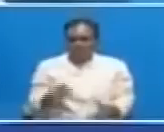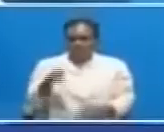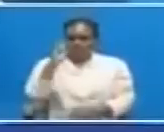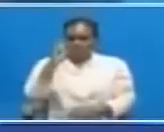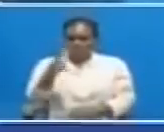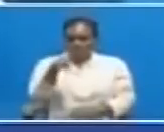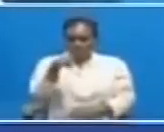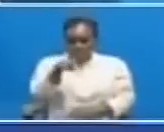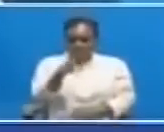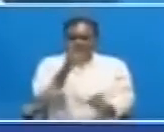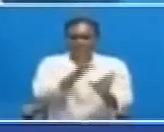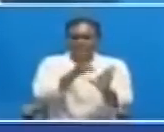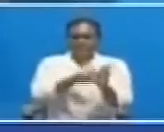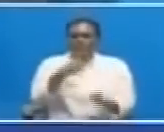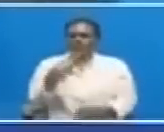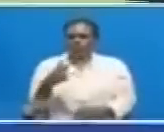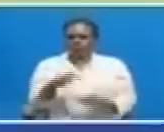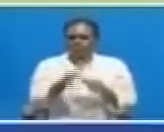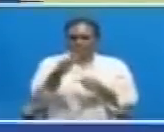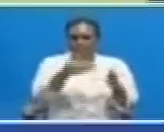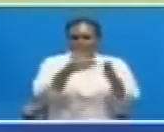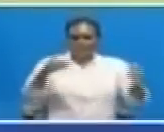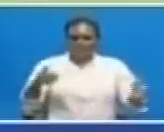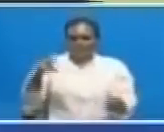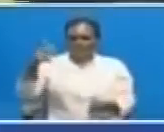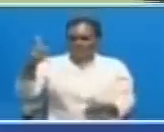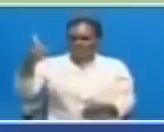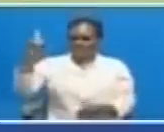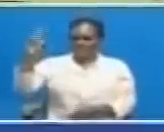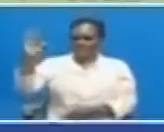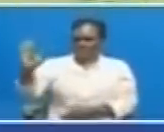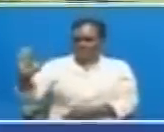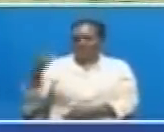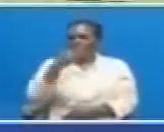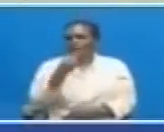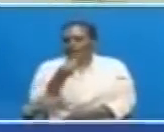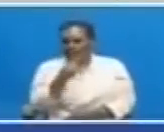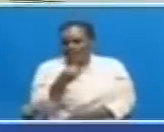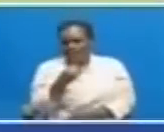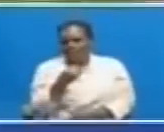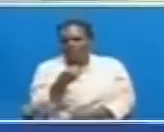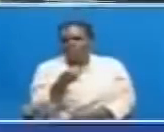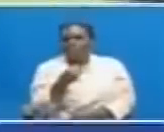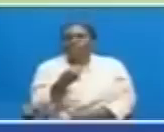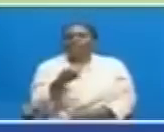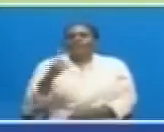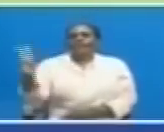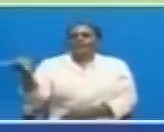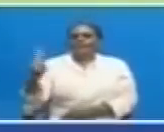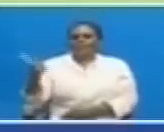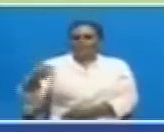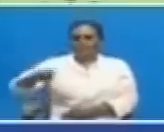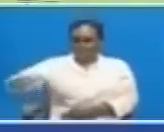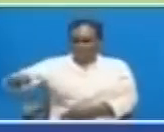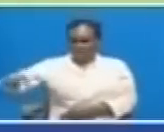watch as he lined up for the 200 meters race against his KDF counterparts Tony Churchill and Boniface Kagai, while Nairobi